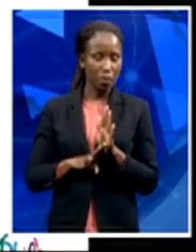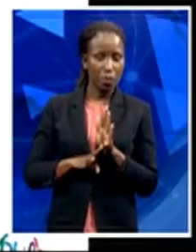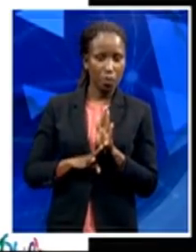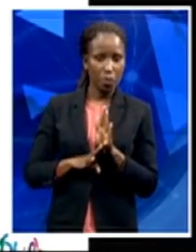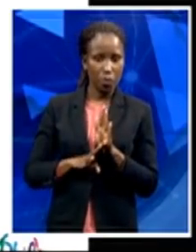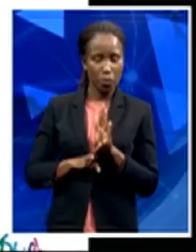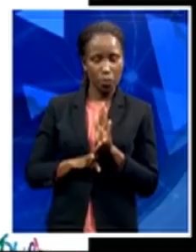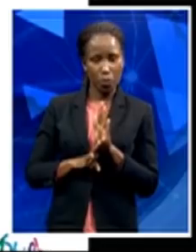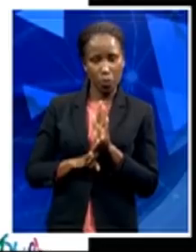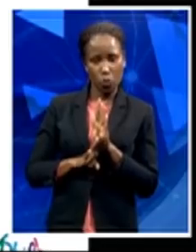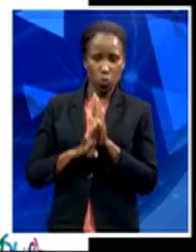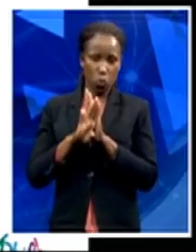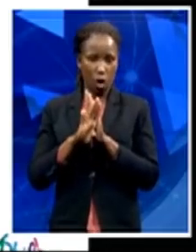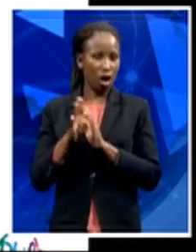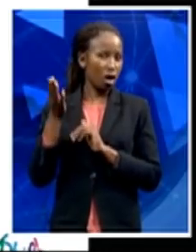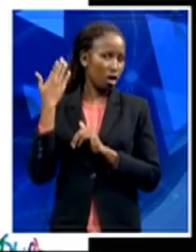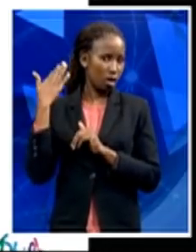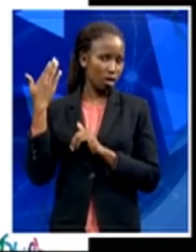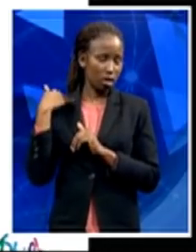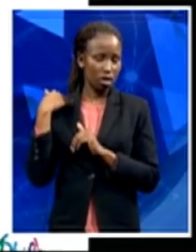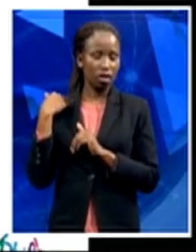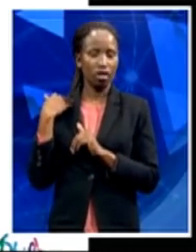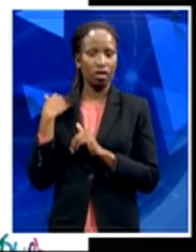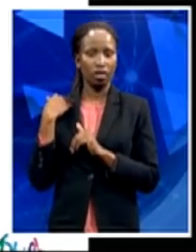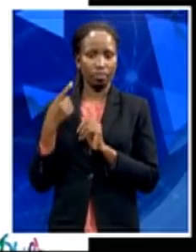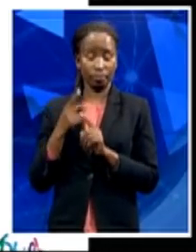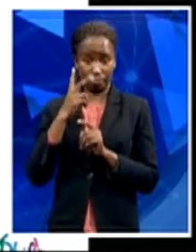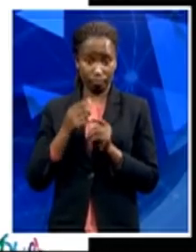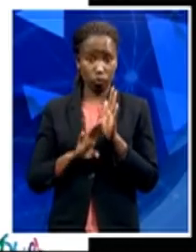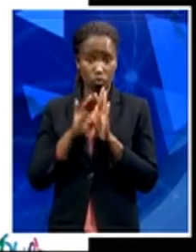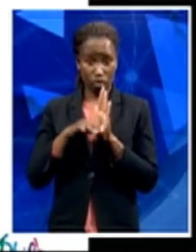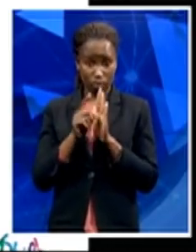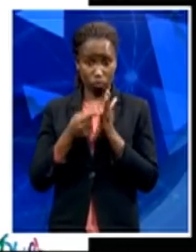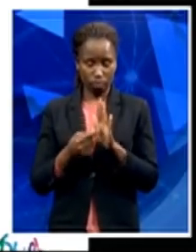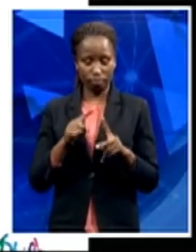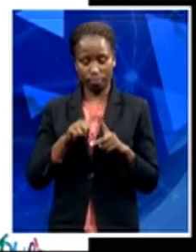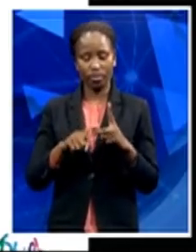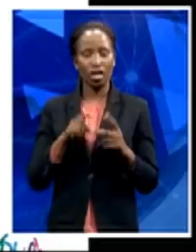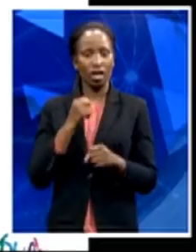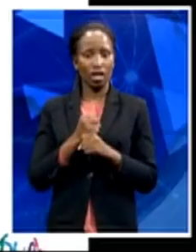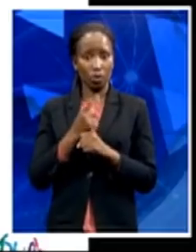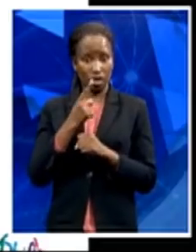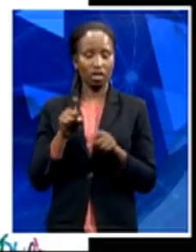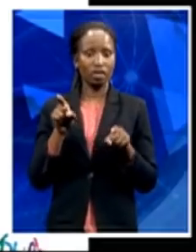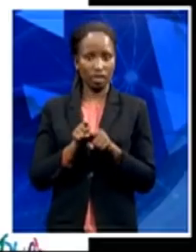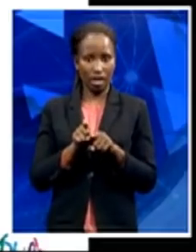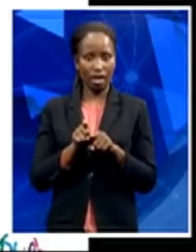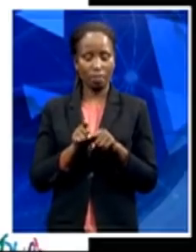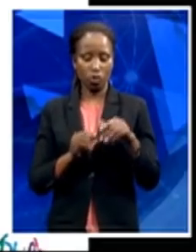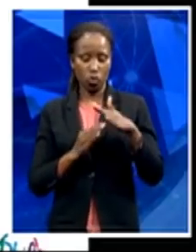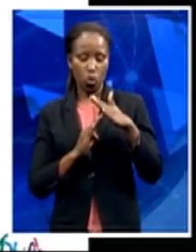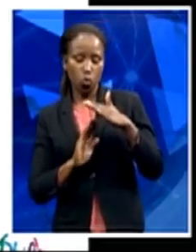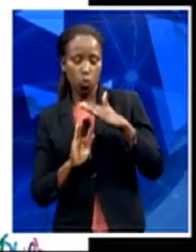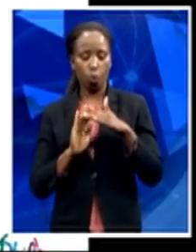terms of what this graph is showing. And Gauteng also crossed the new wave threshold. And then we can see